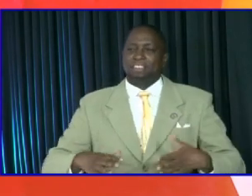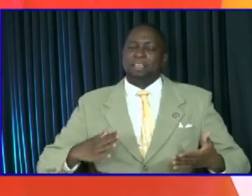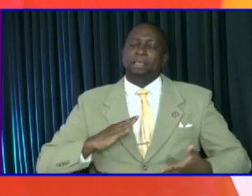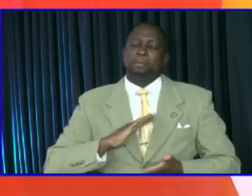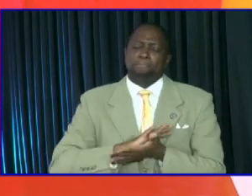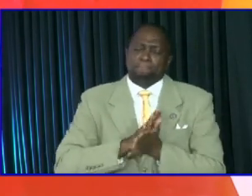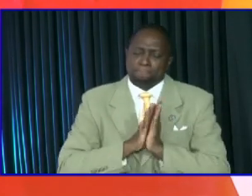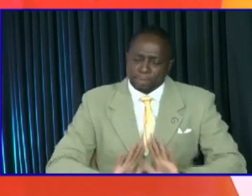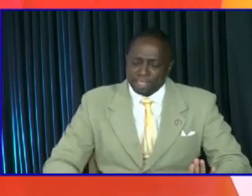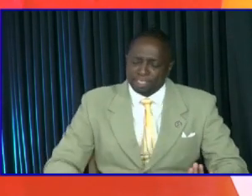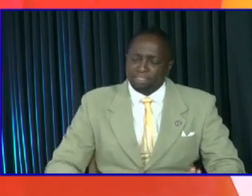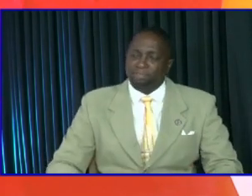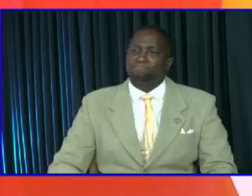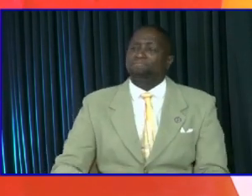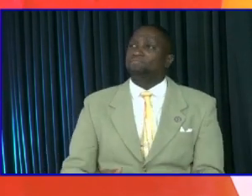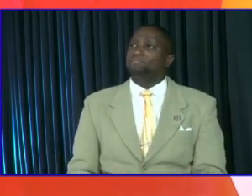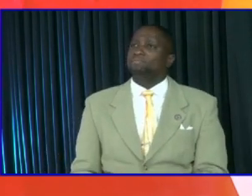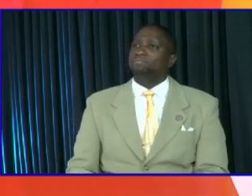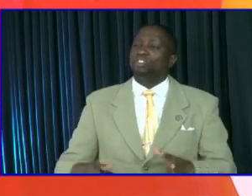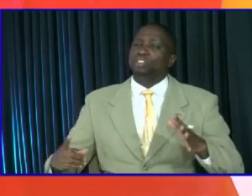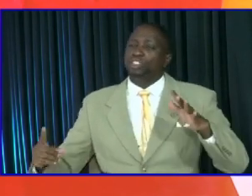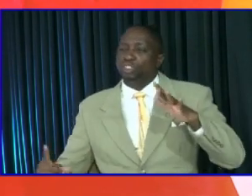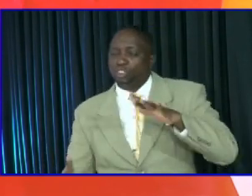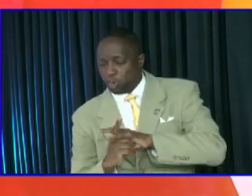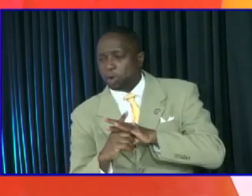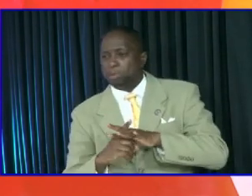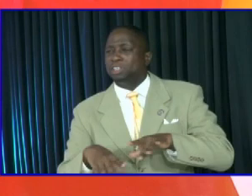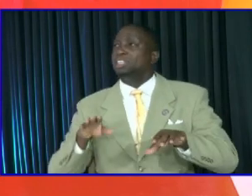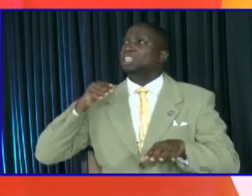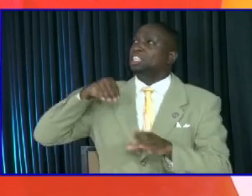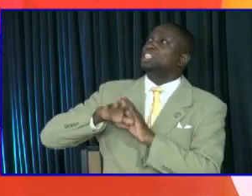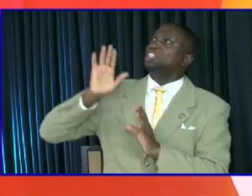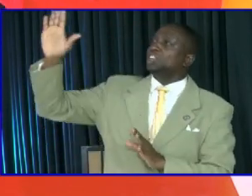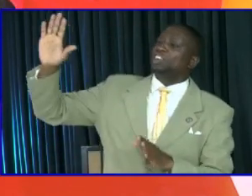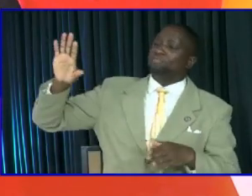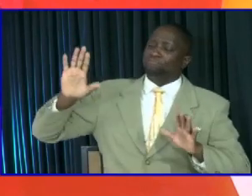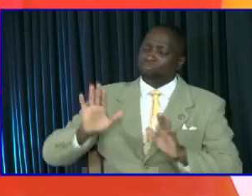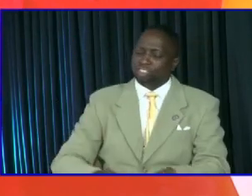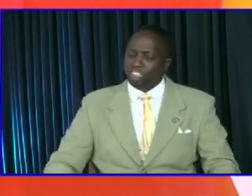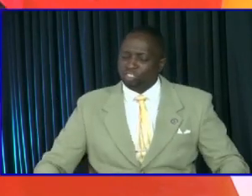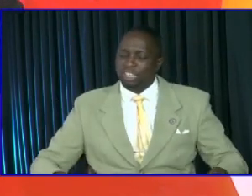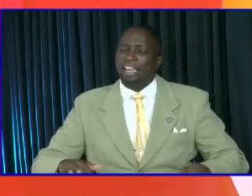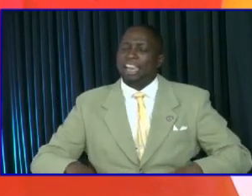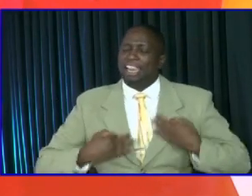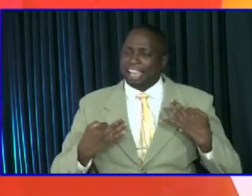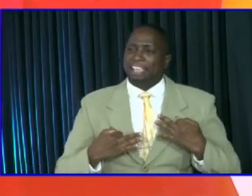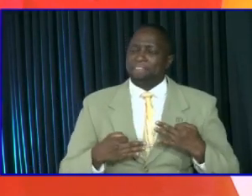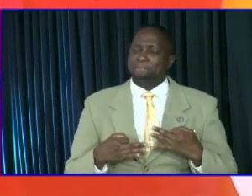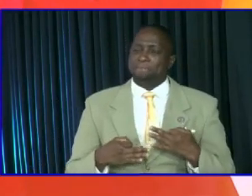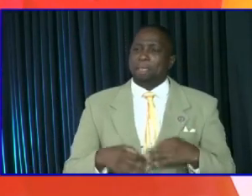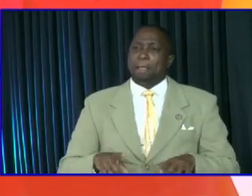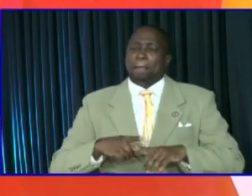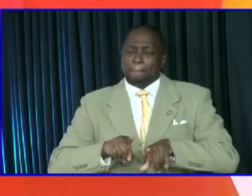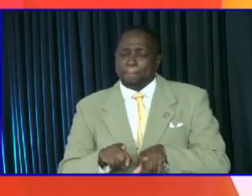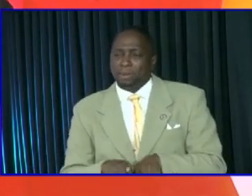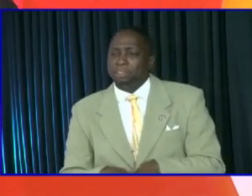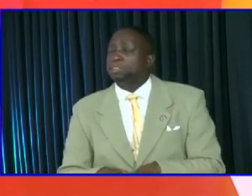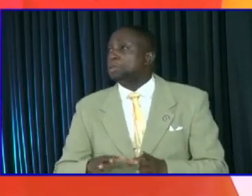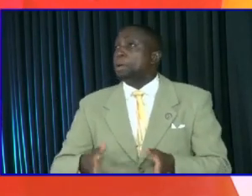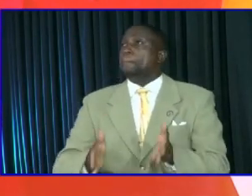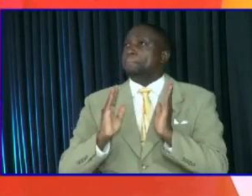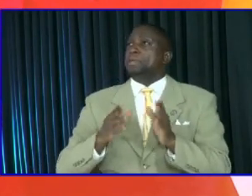Jesus. Intervene in your children's situation. May they not be disappointed tonight, but may they have